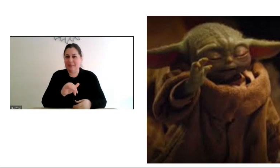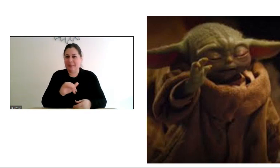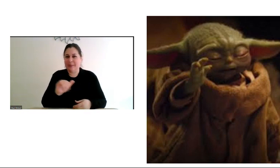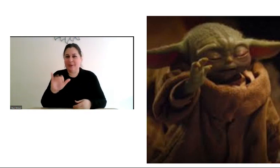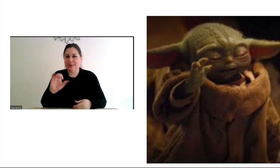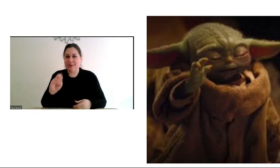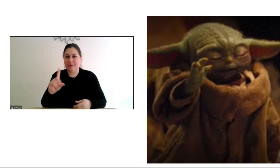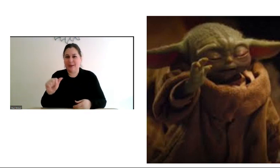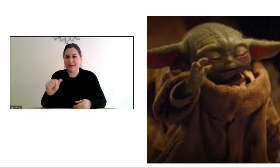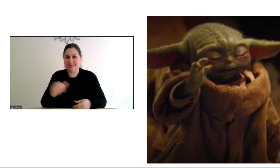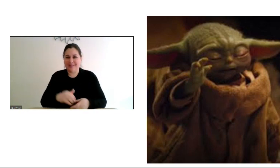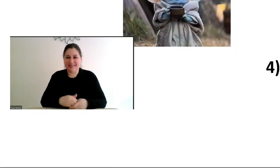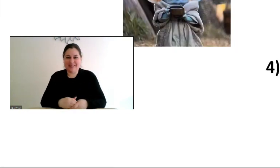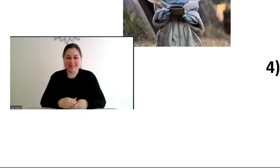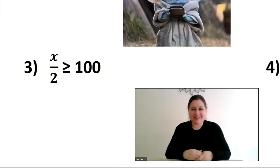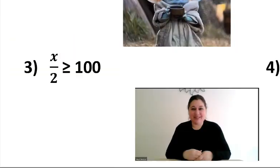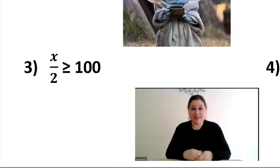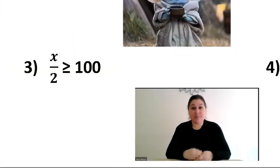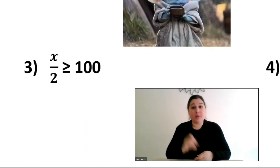Next slide.